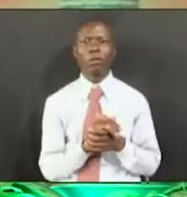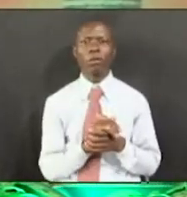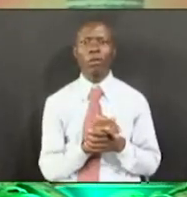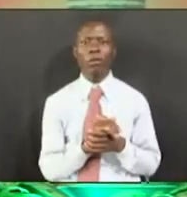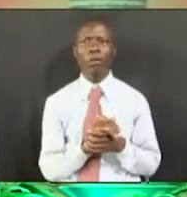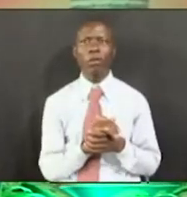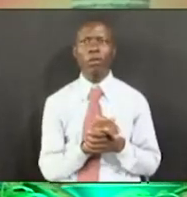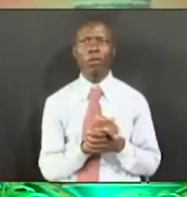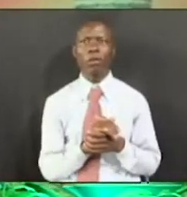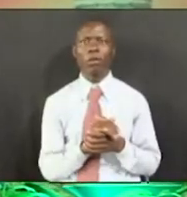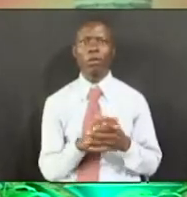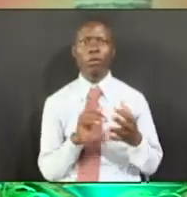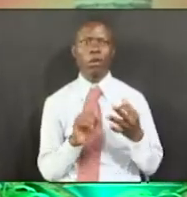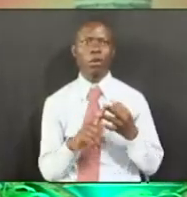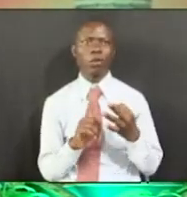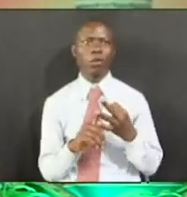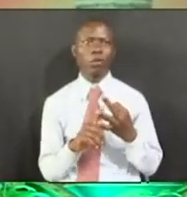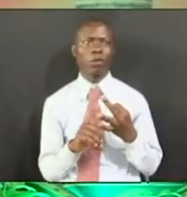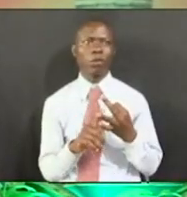Number two.